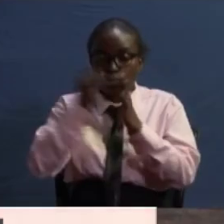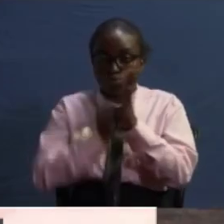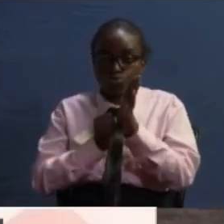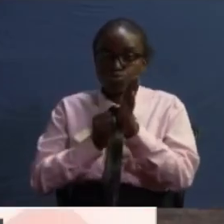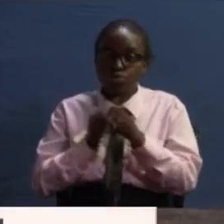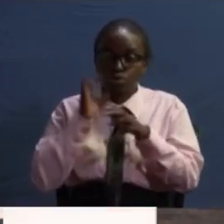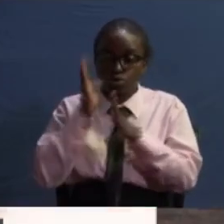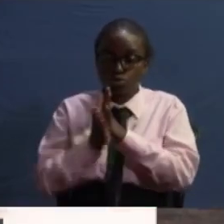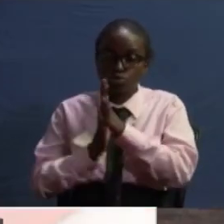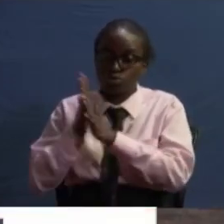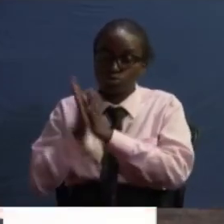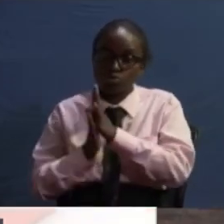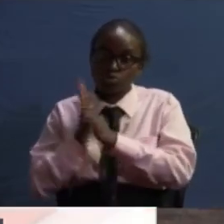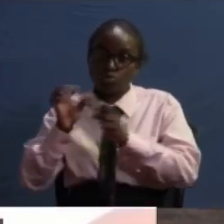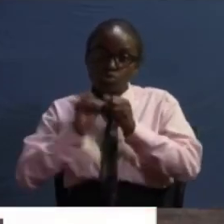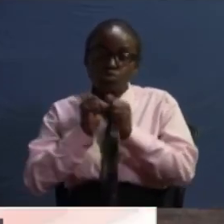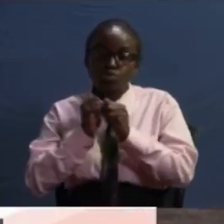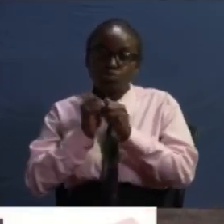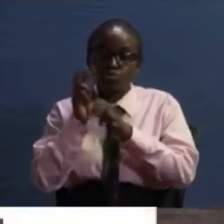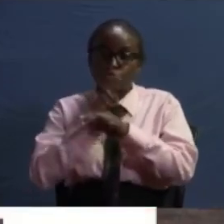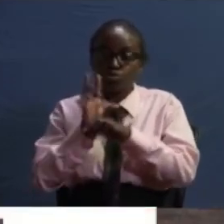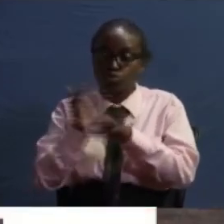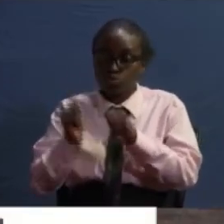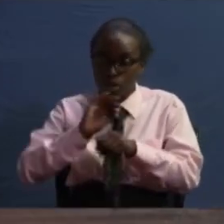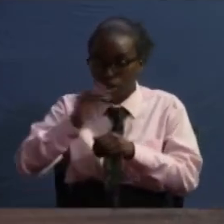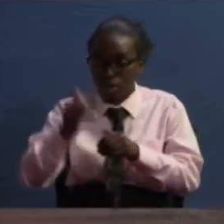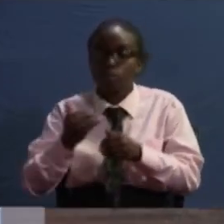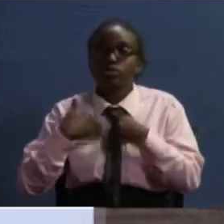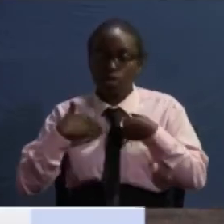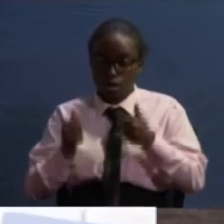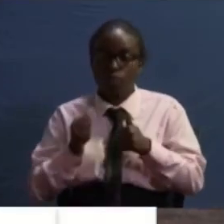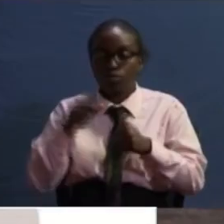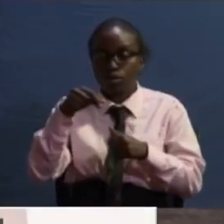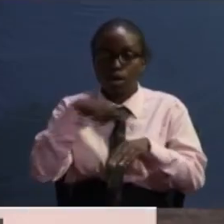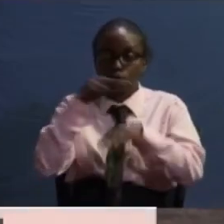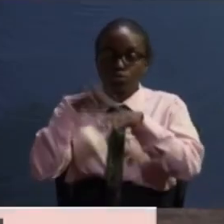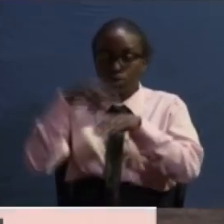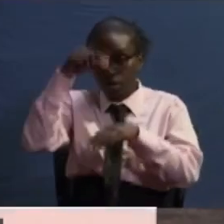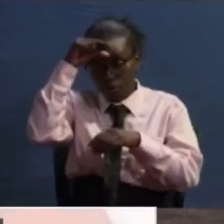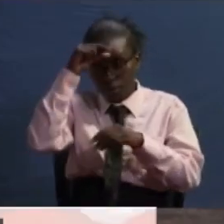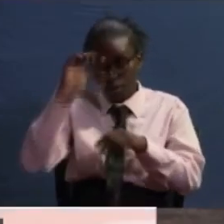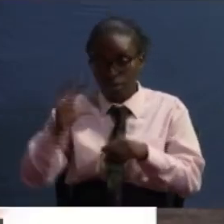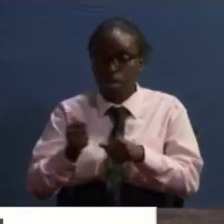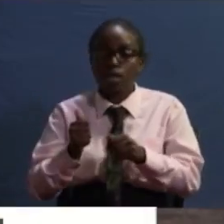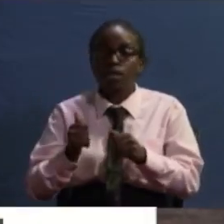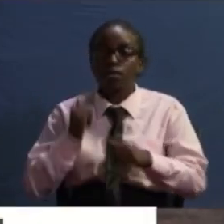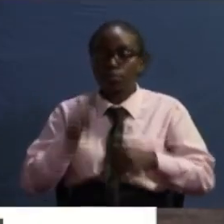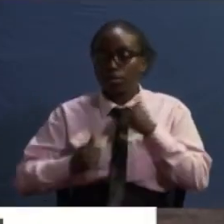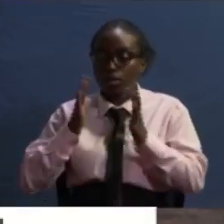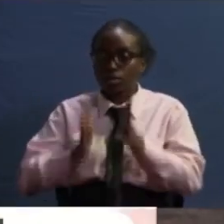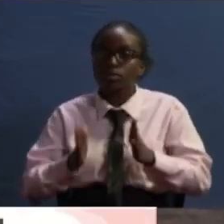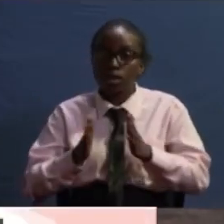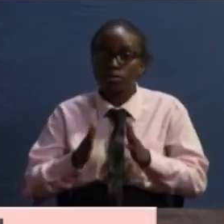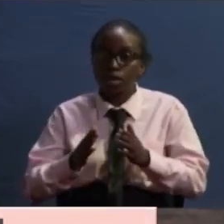utilized by our counties and national governments and other players to shape